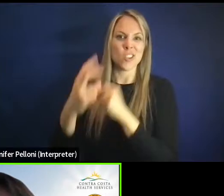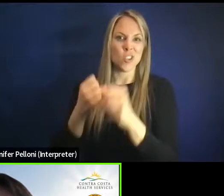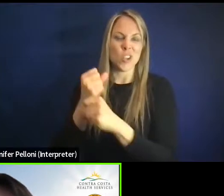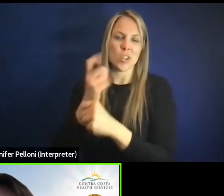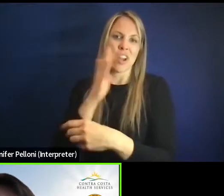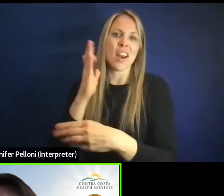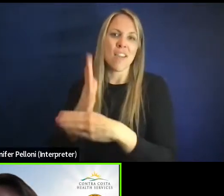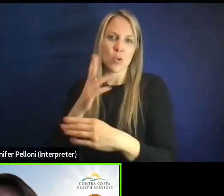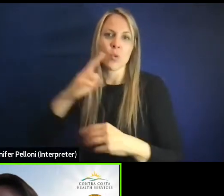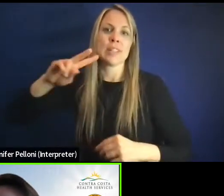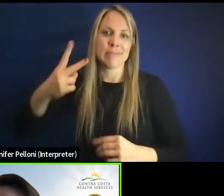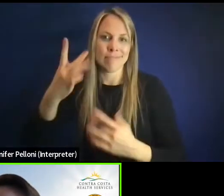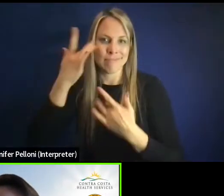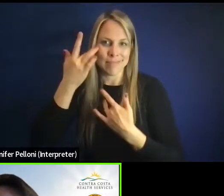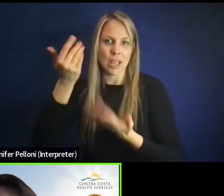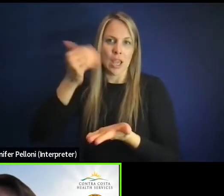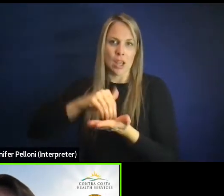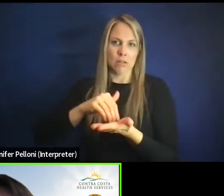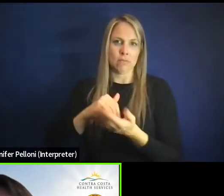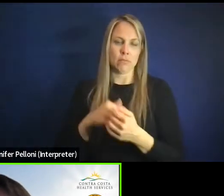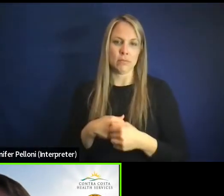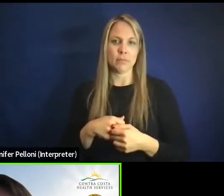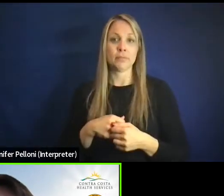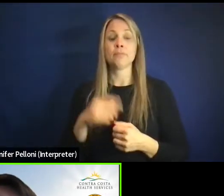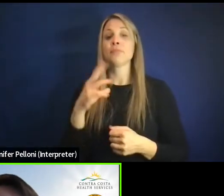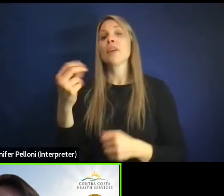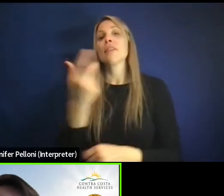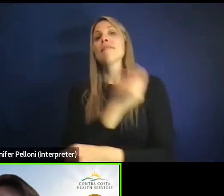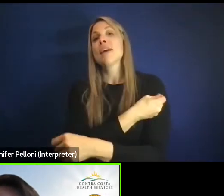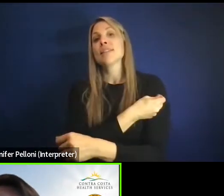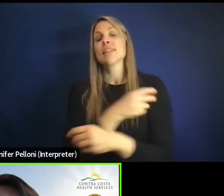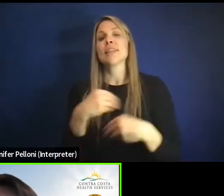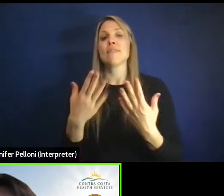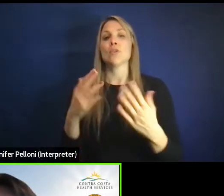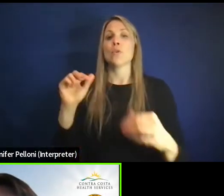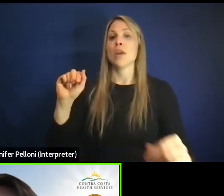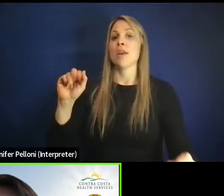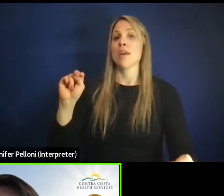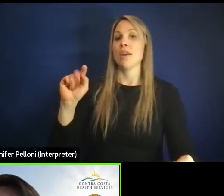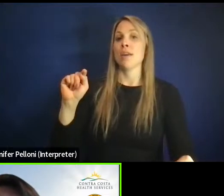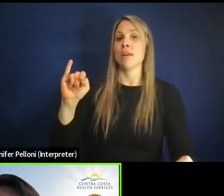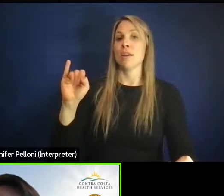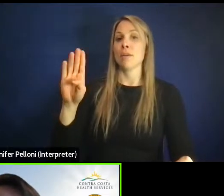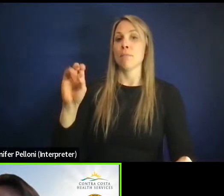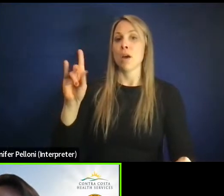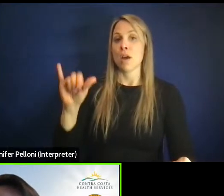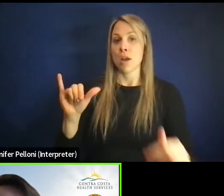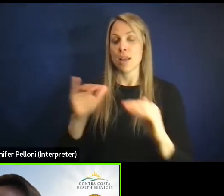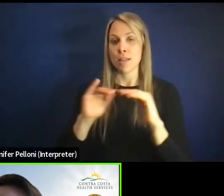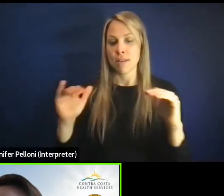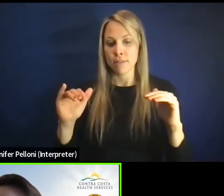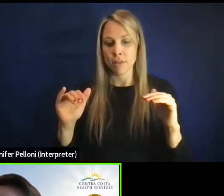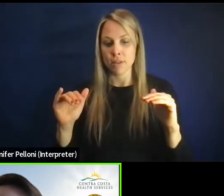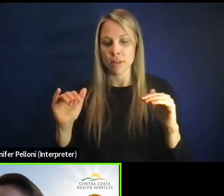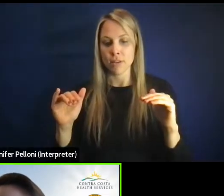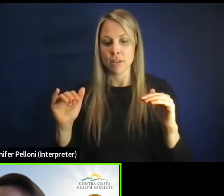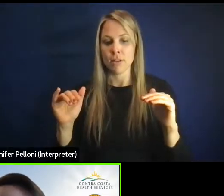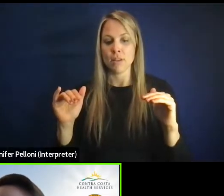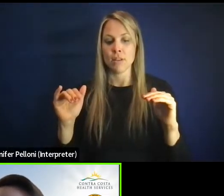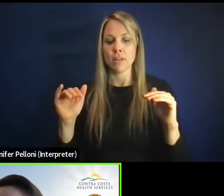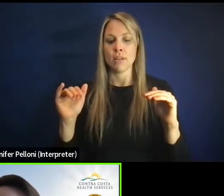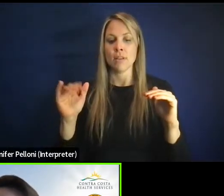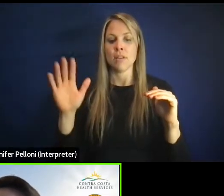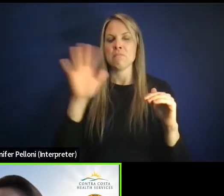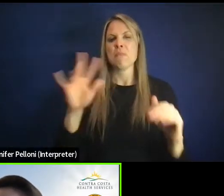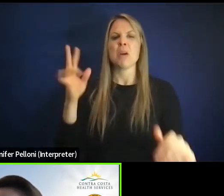average. And the vaccine gives an antibody level that is about